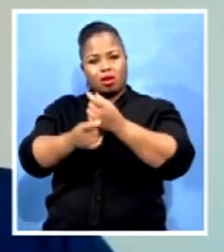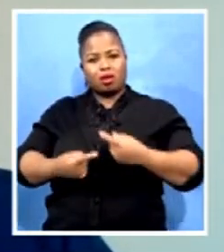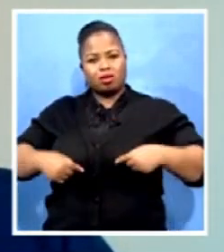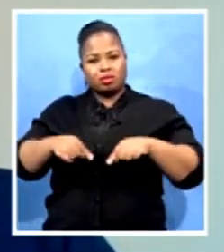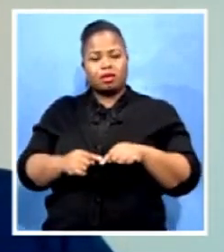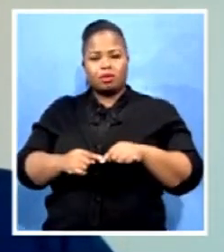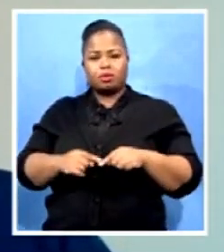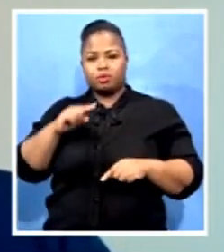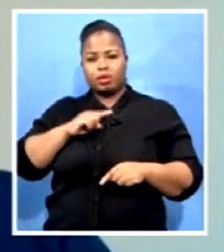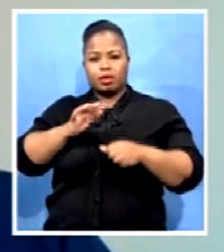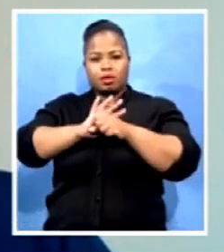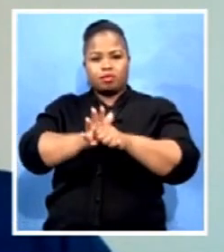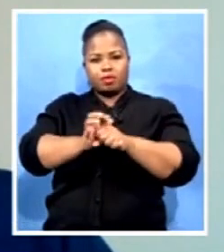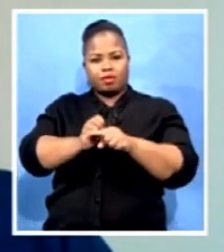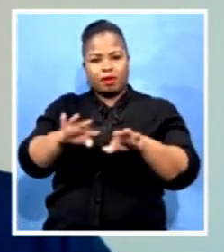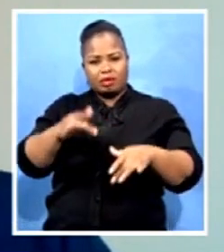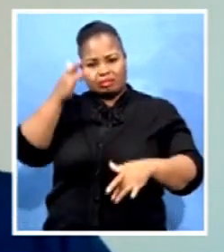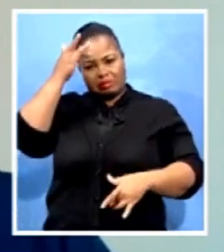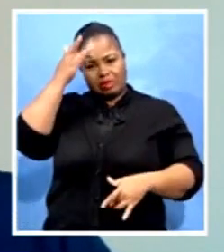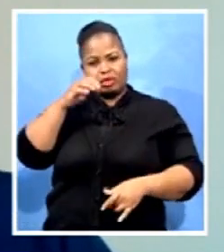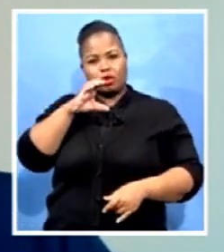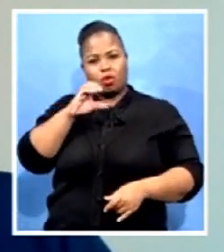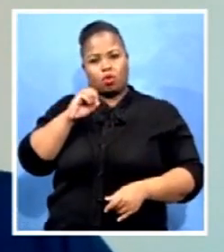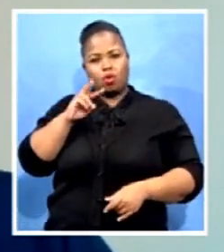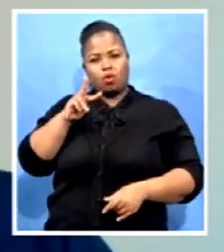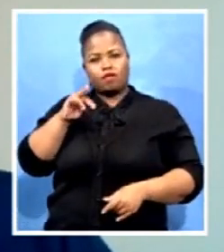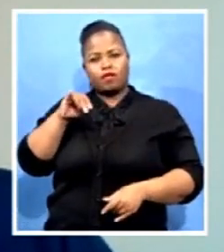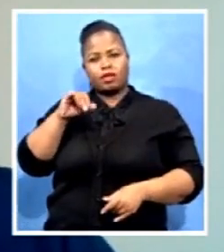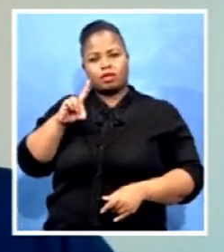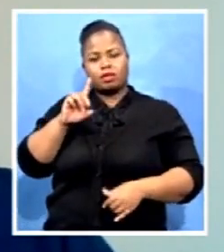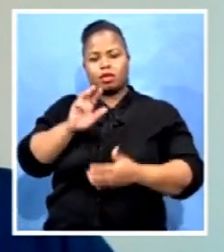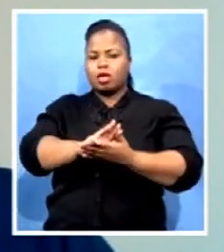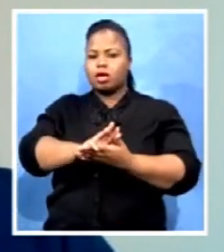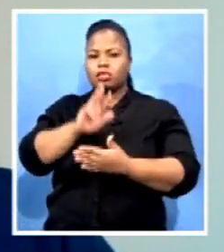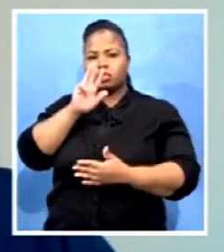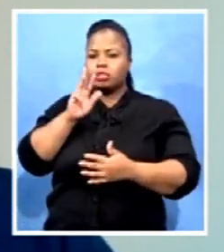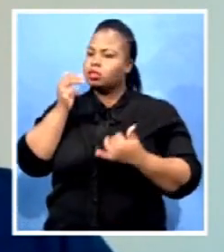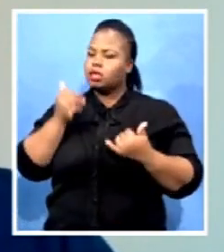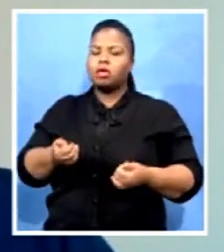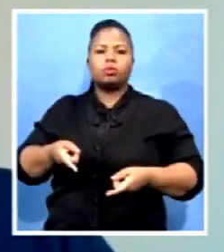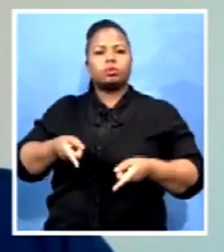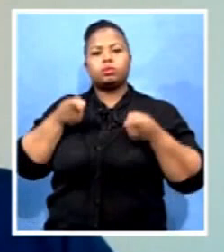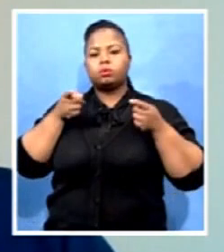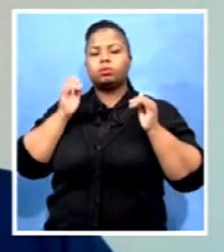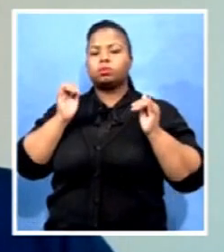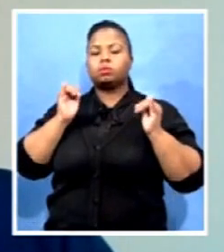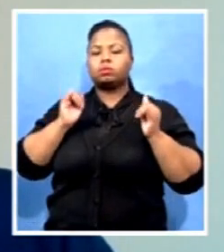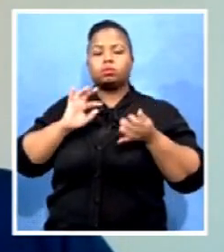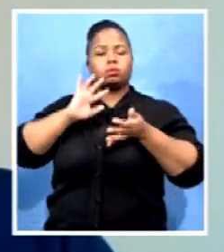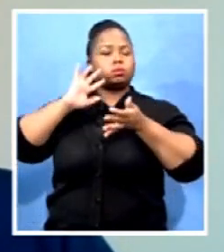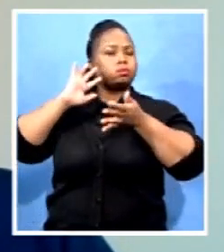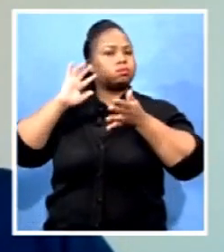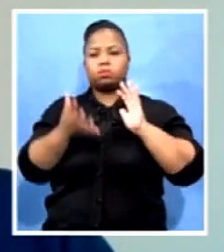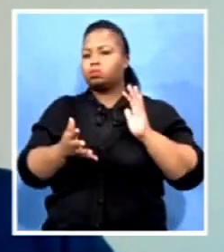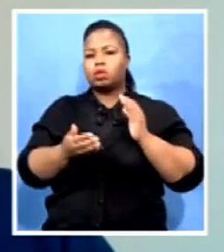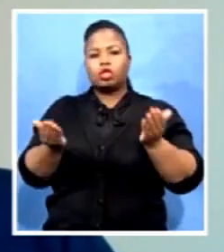it has led to a huge disruption of school education. So what we have done as Ithute,